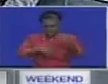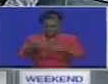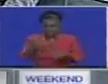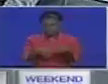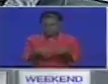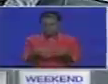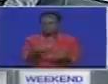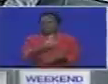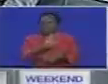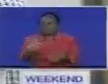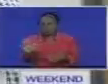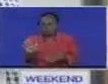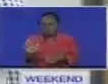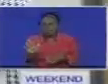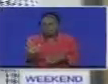is no, you know,